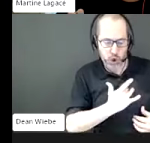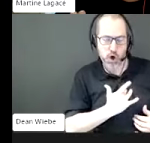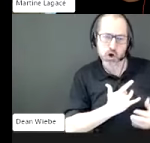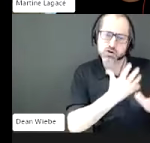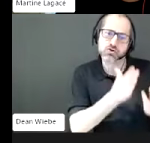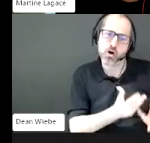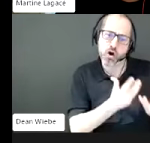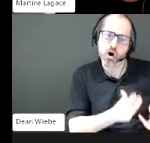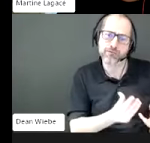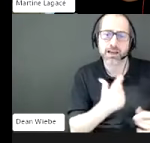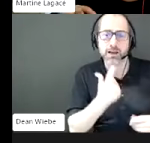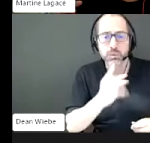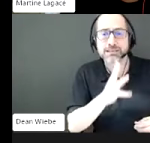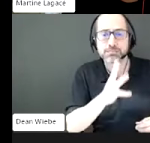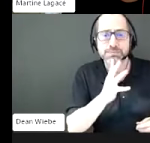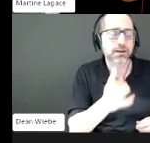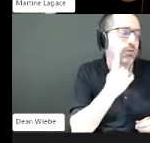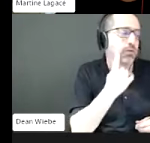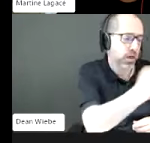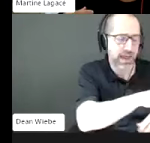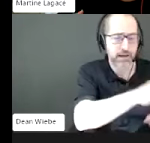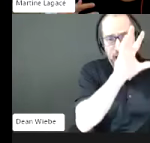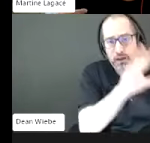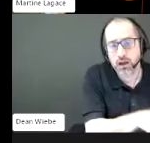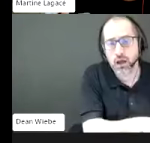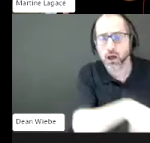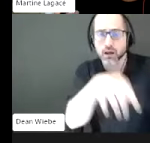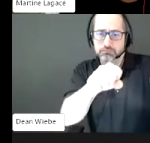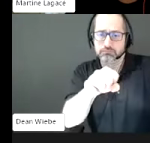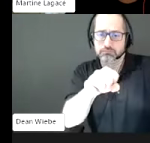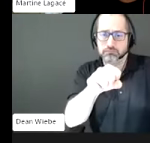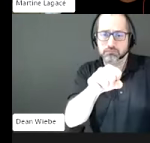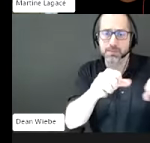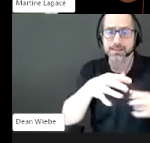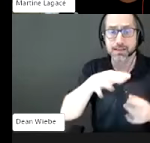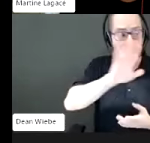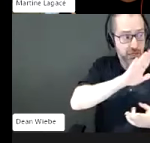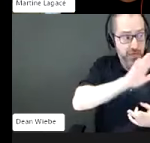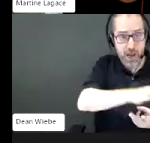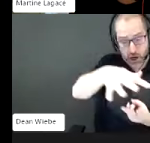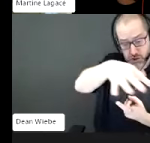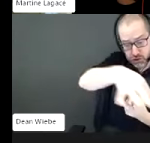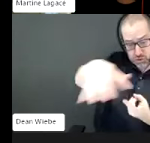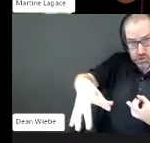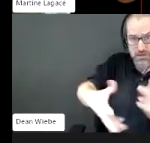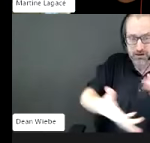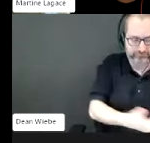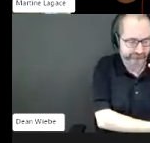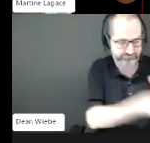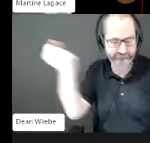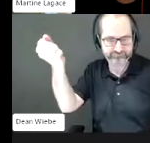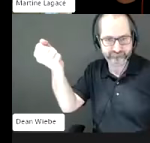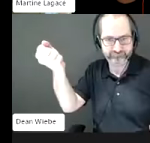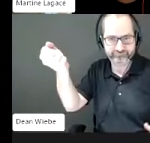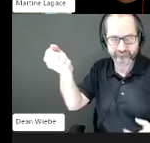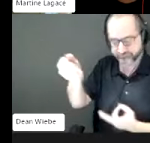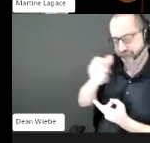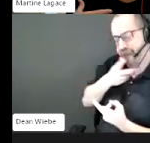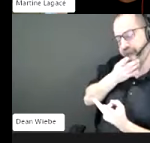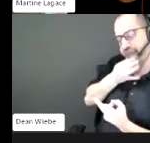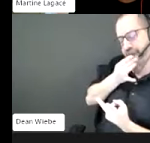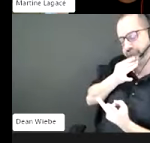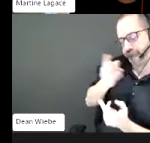these seniors. We are deciding, we are saying that if given a chance actually to have their voice heard,